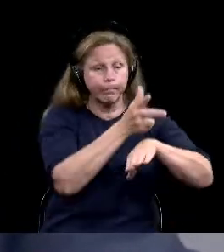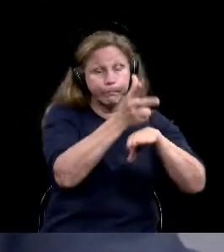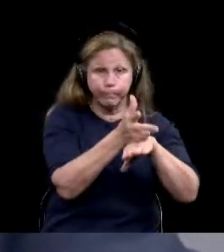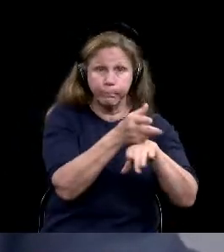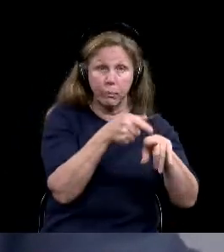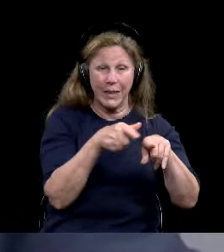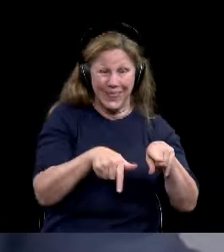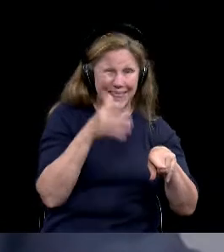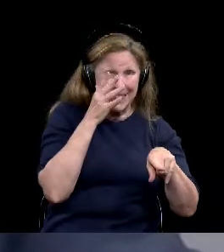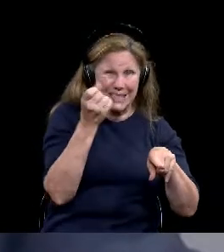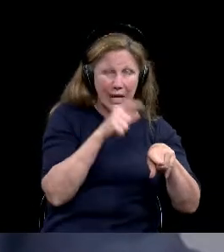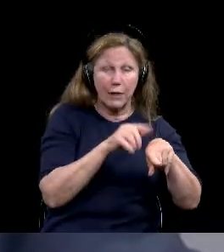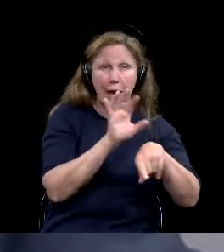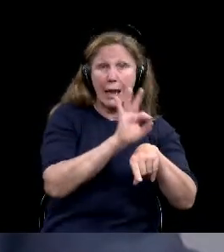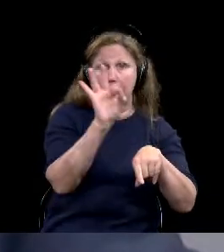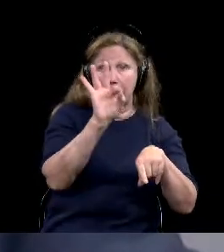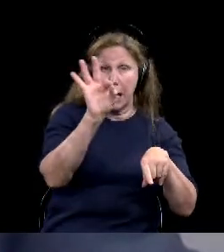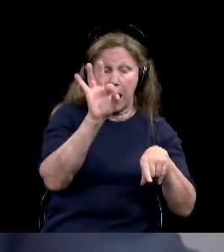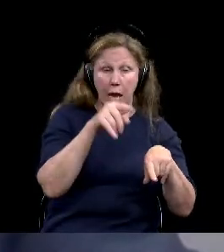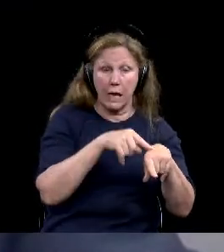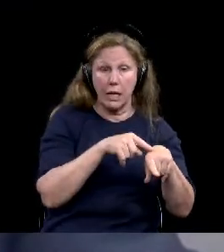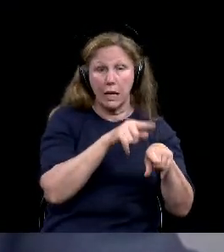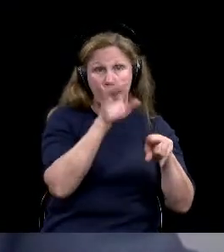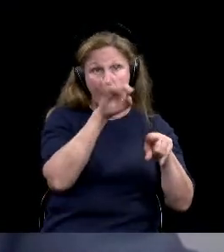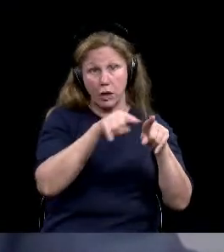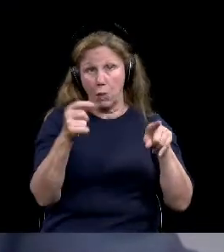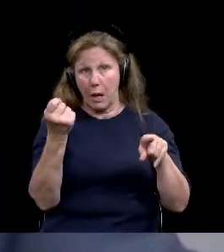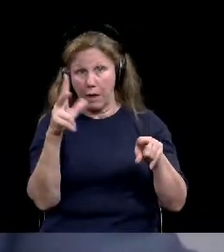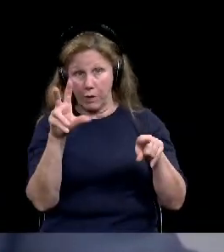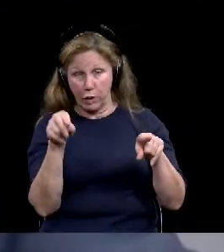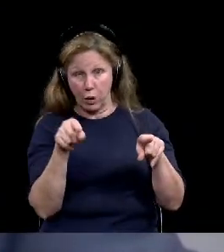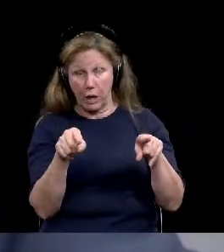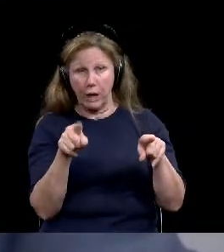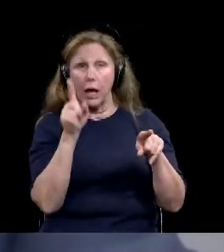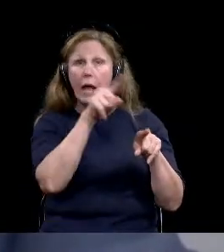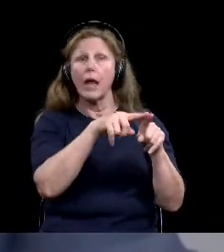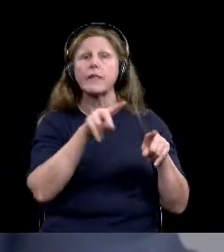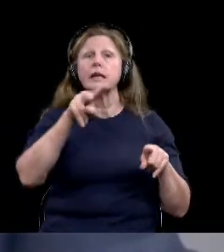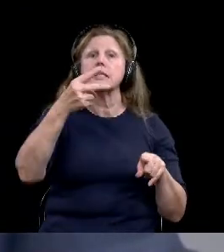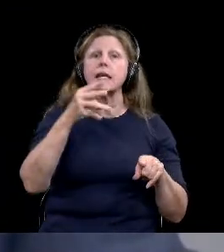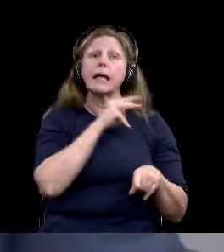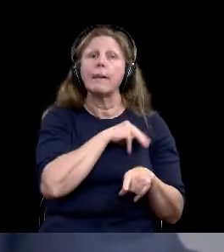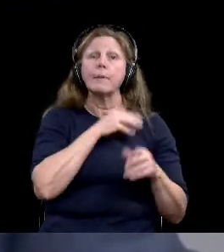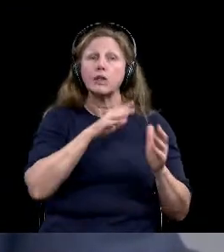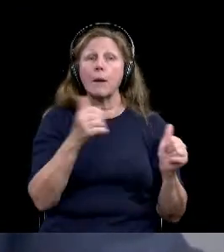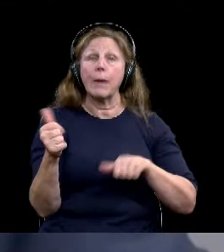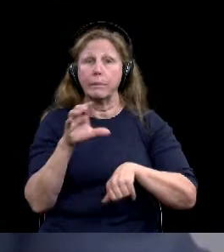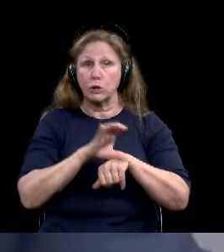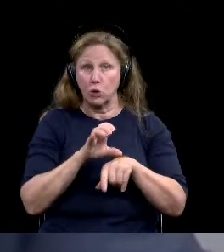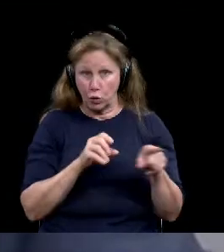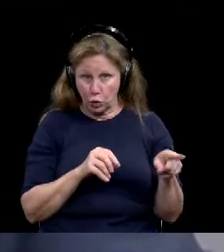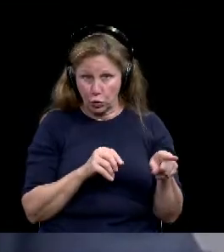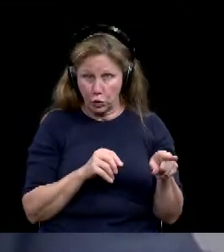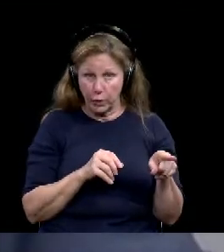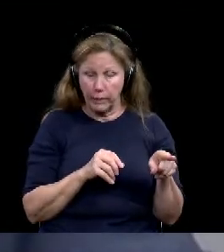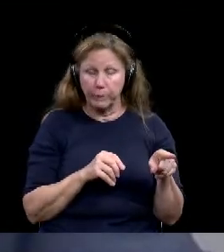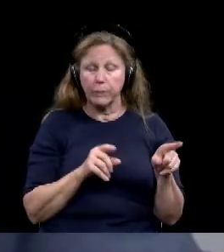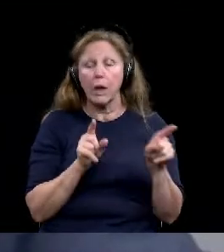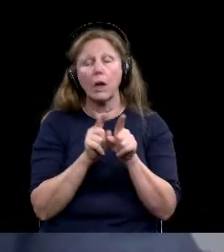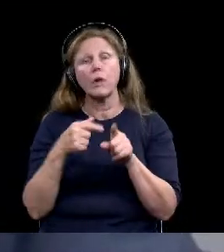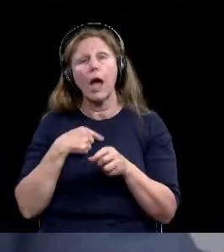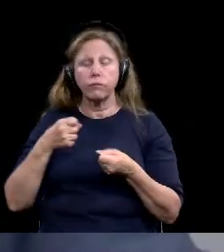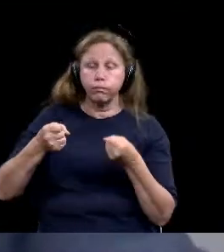Church. There will also be a mobile clinic in Waco Housing Authority on May 15th and a public clinic at the upcoming